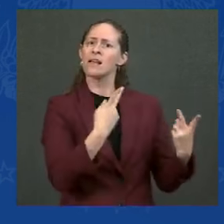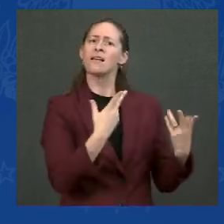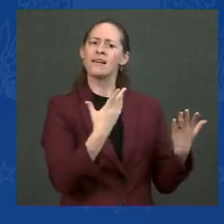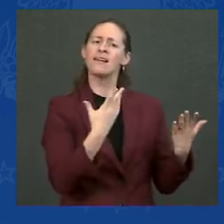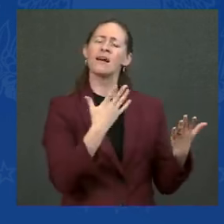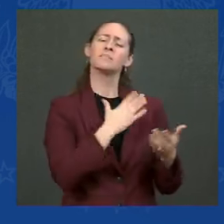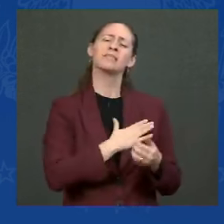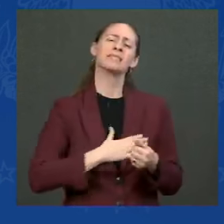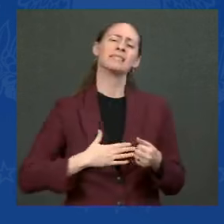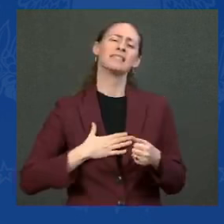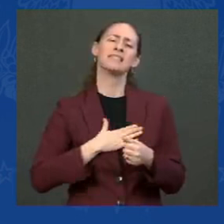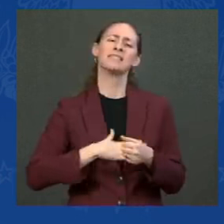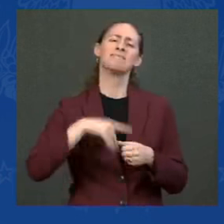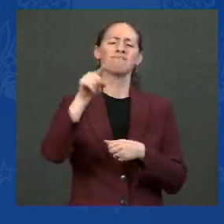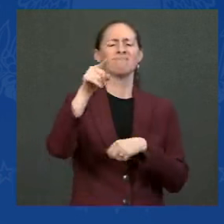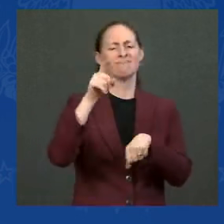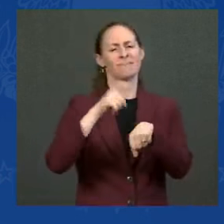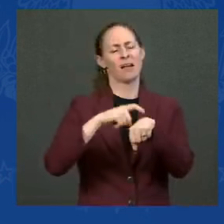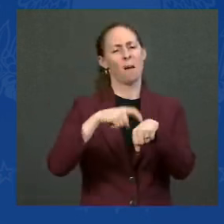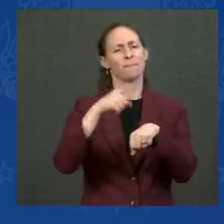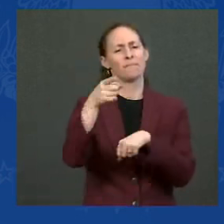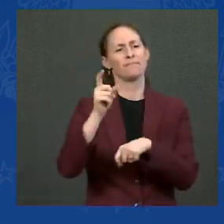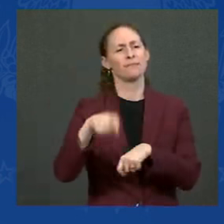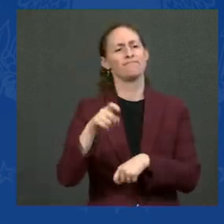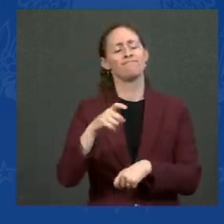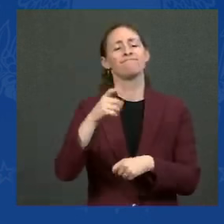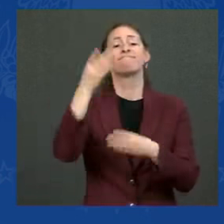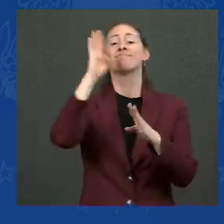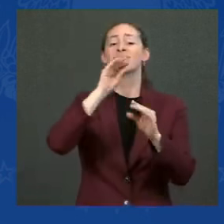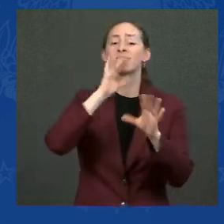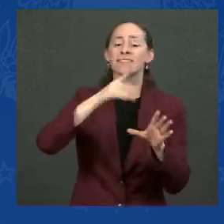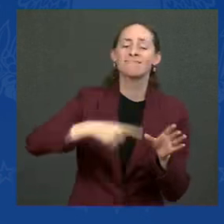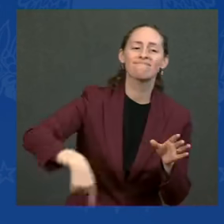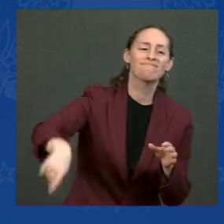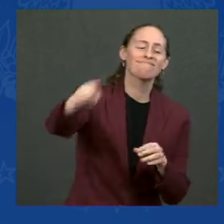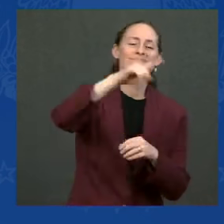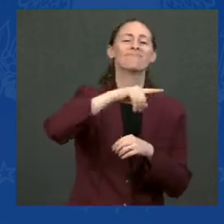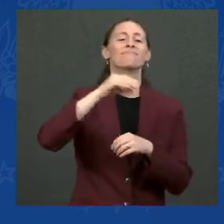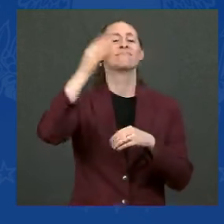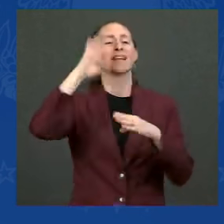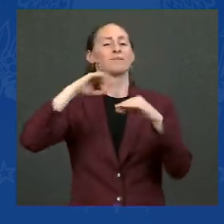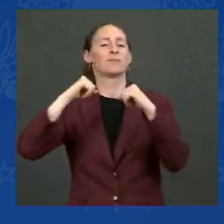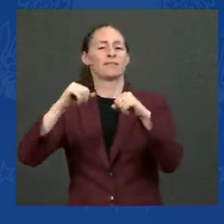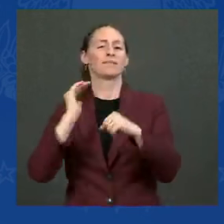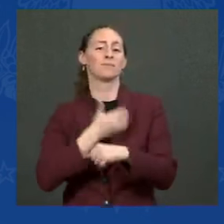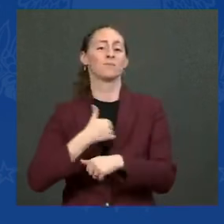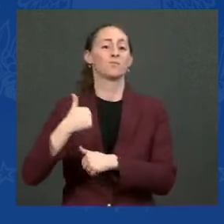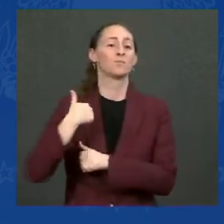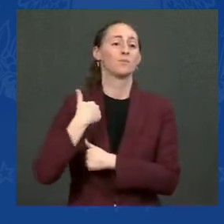vaccinated. Please. God bless you all, and may God protect our troops. Thank you so very much.